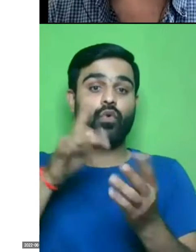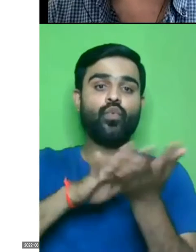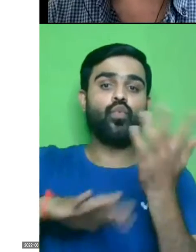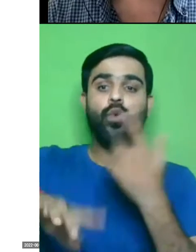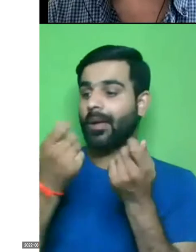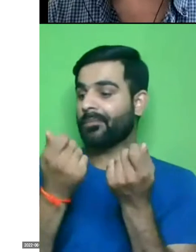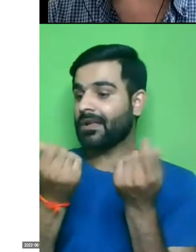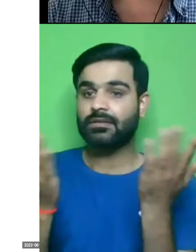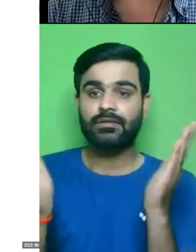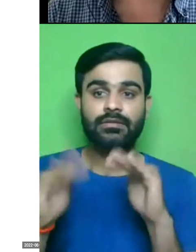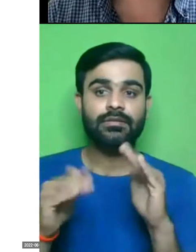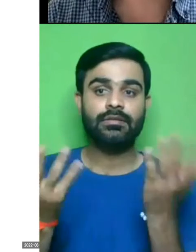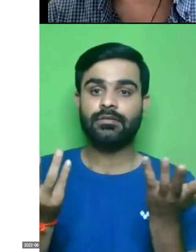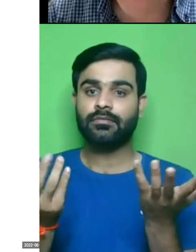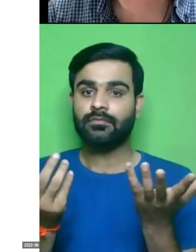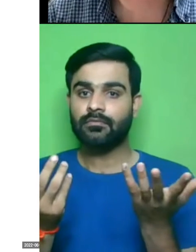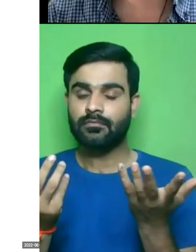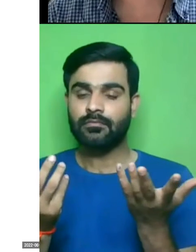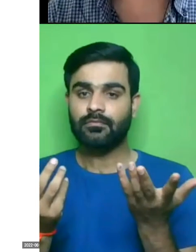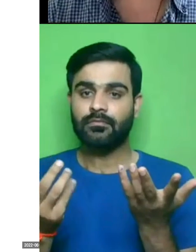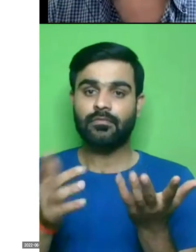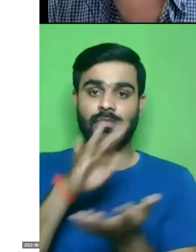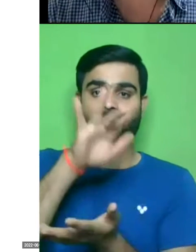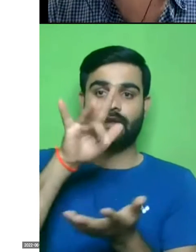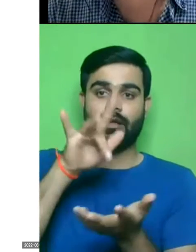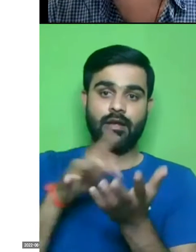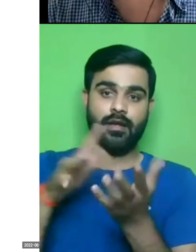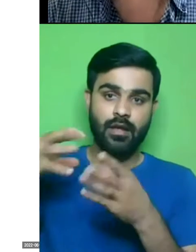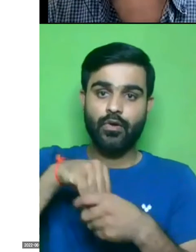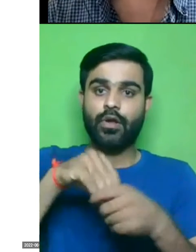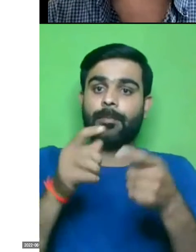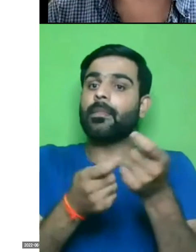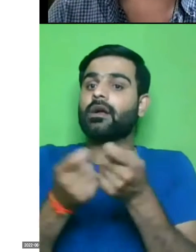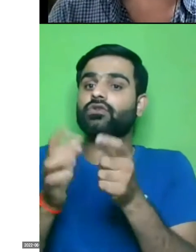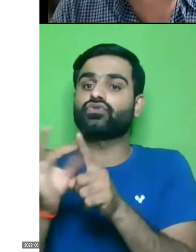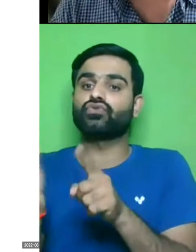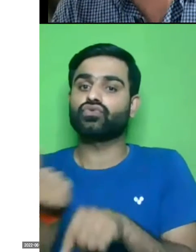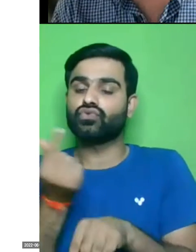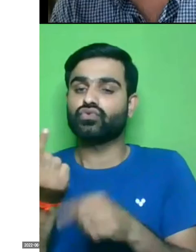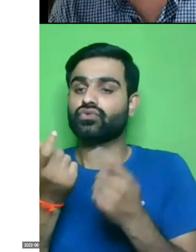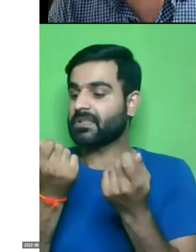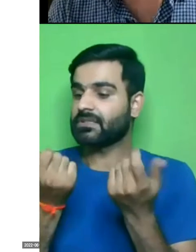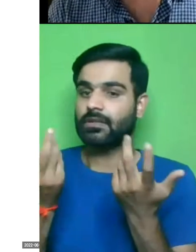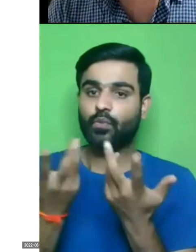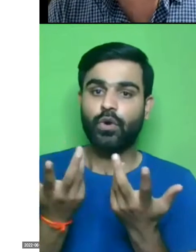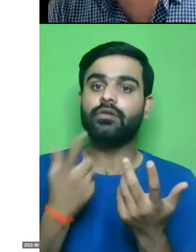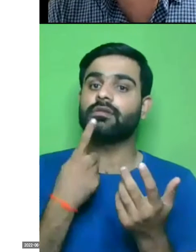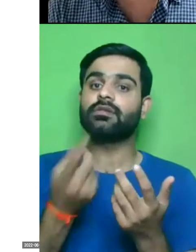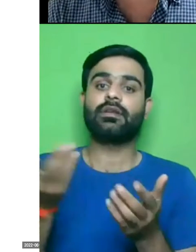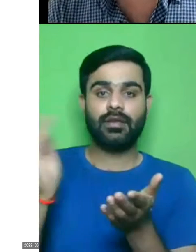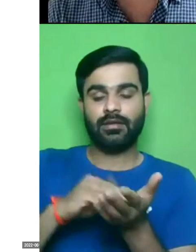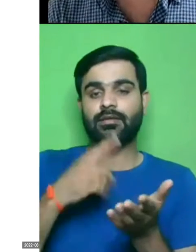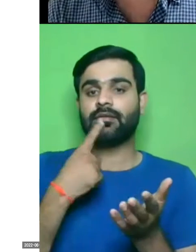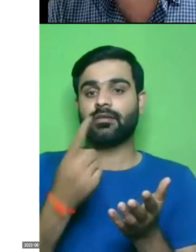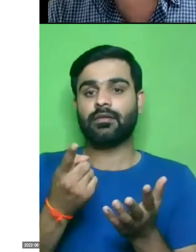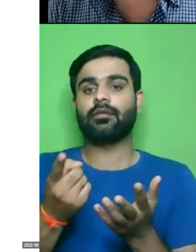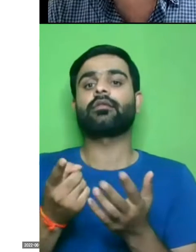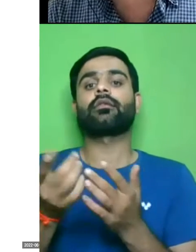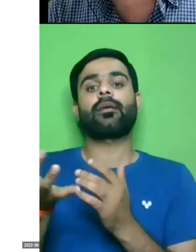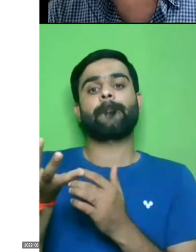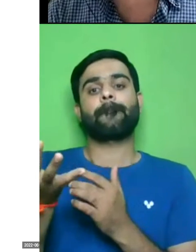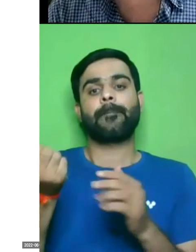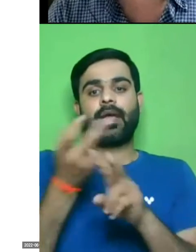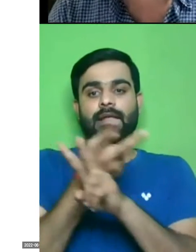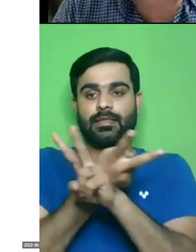costs come into play, what are those costs? We see again, they vary by type